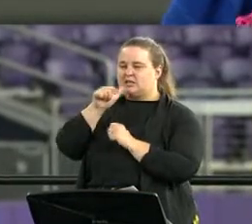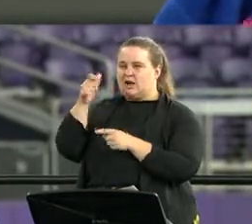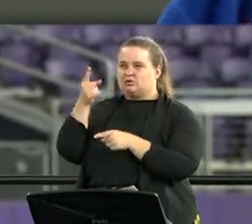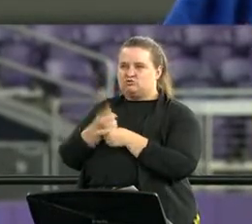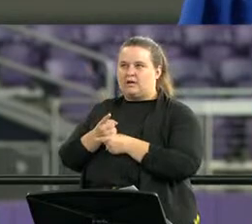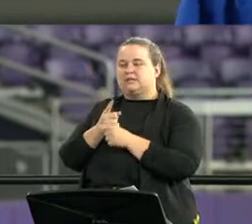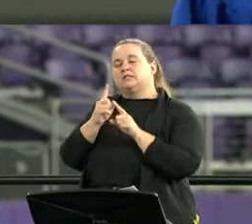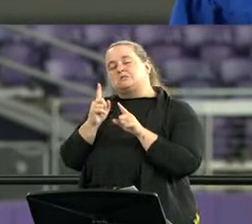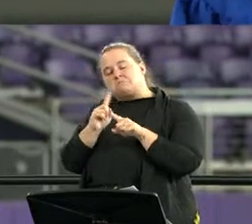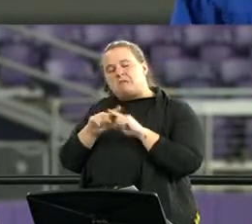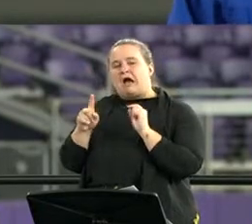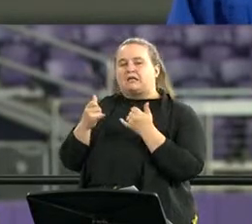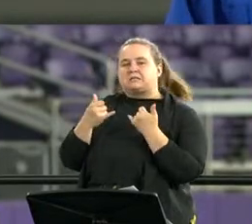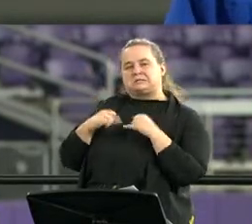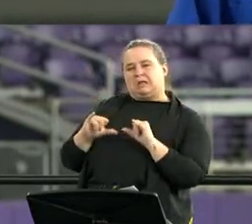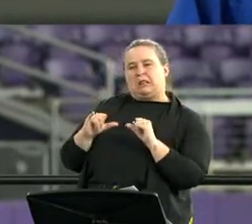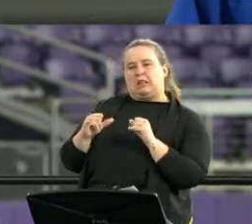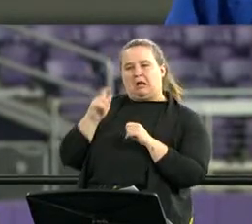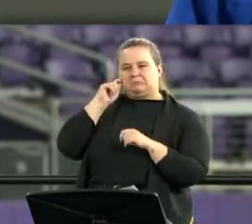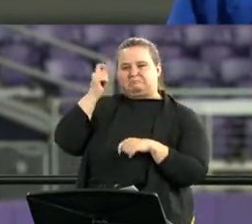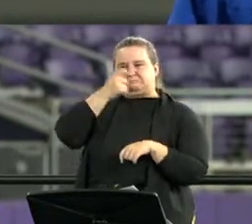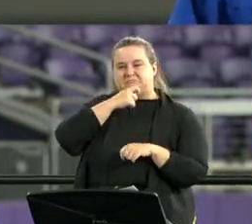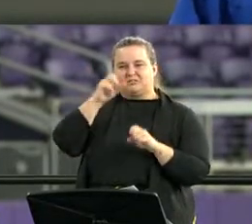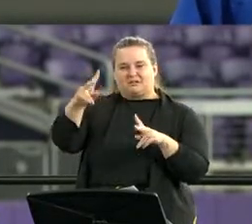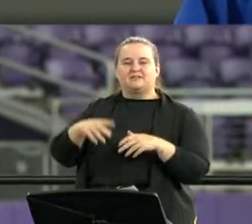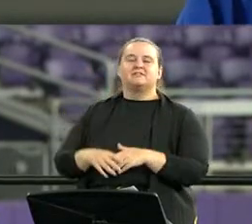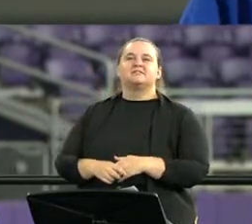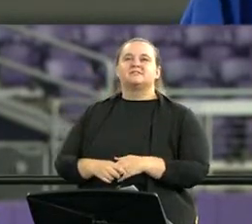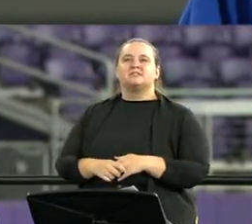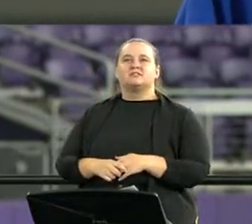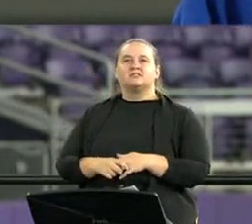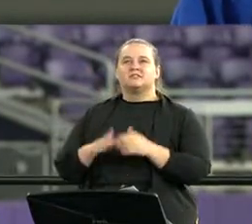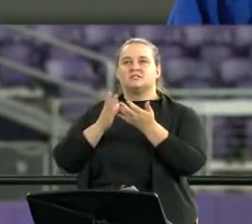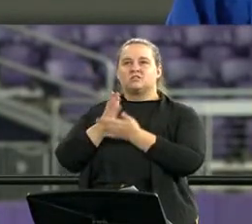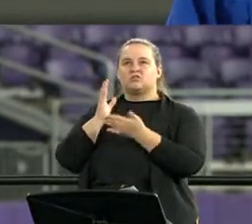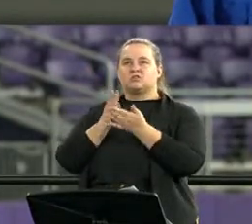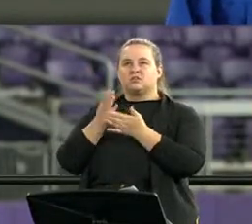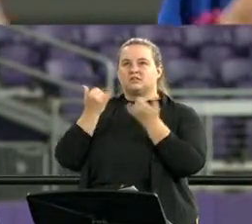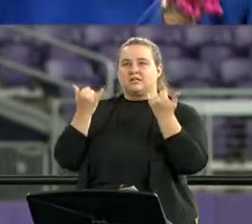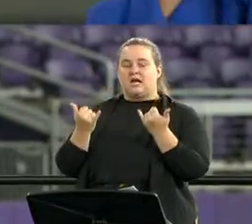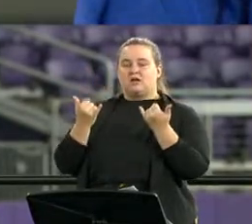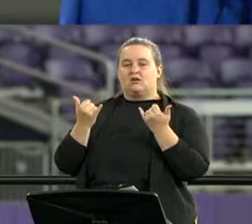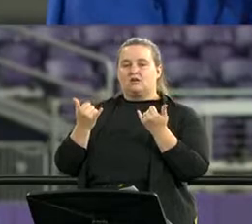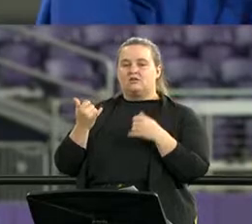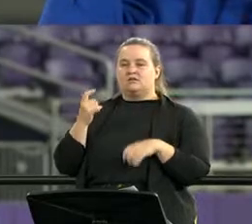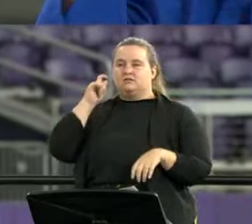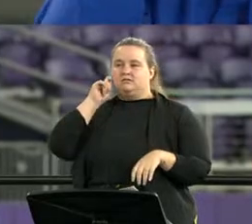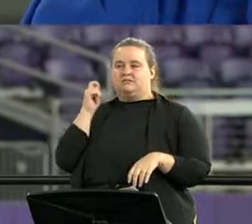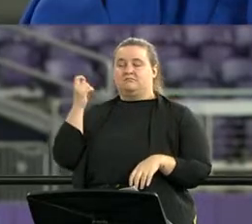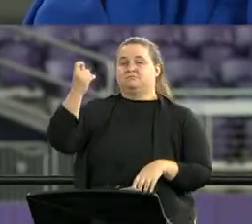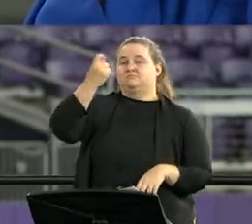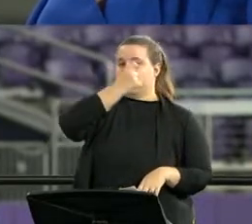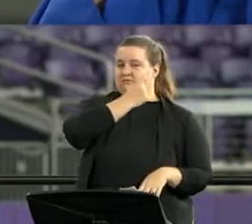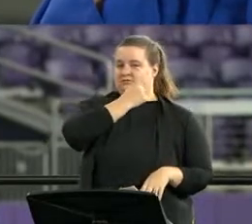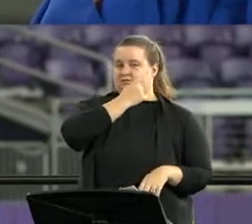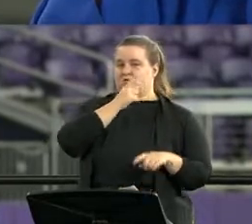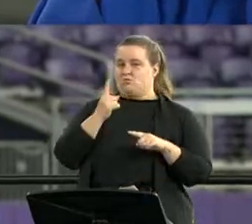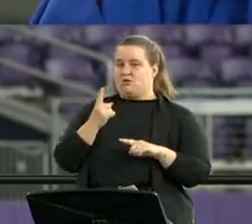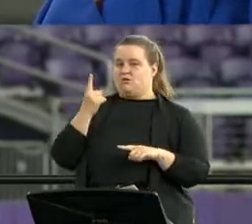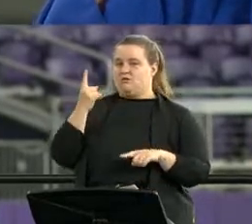not true, but you might want to participate just in case. All right. Everyone, move your tassel to the left side on